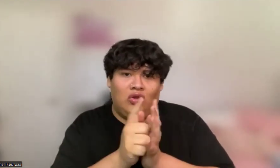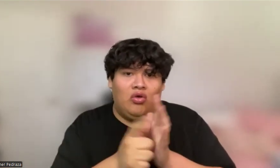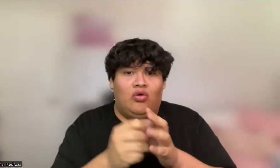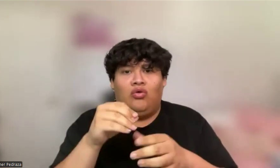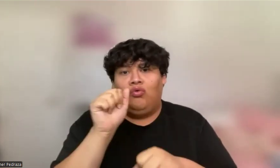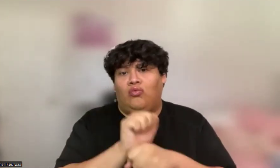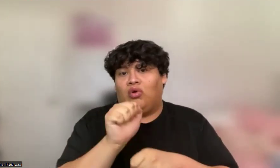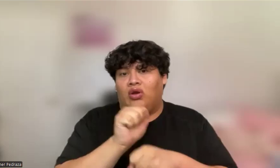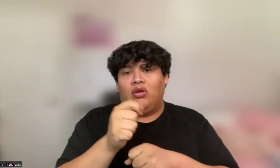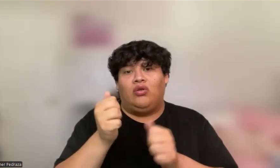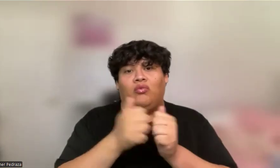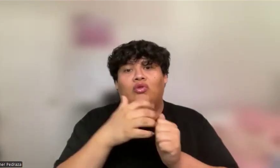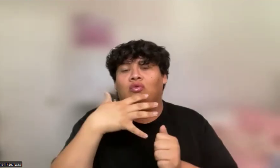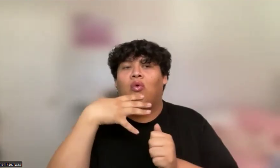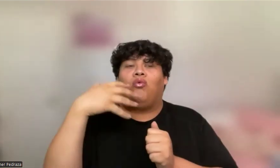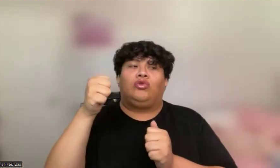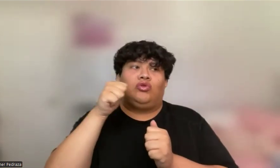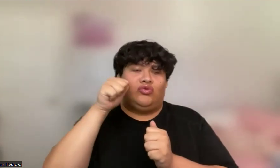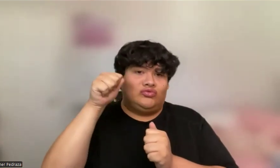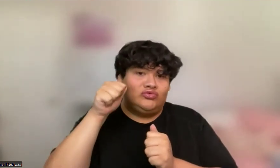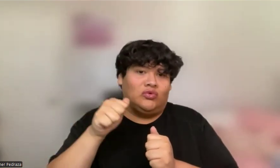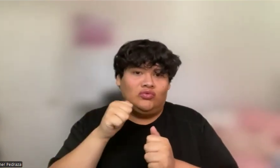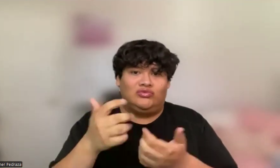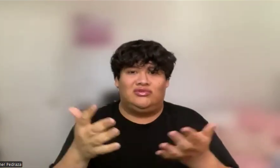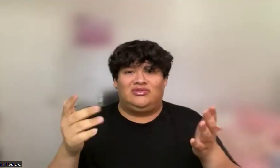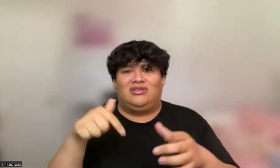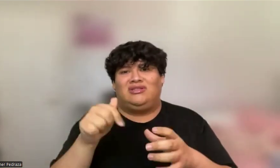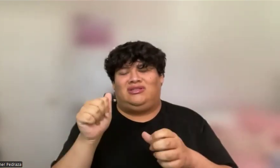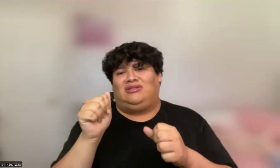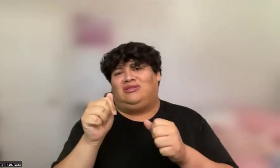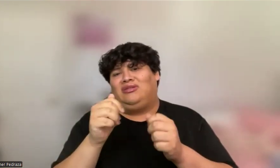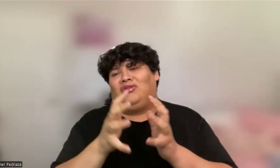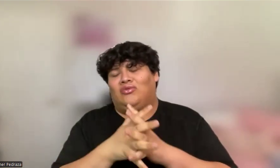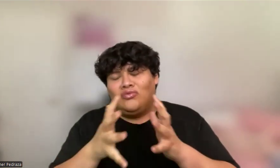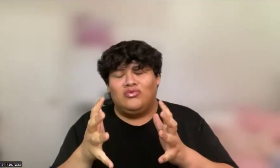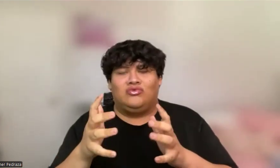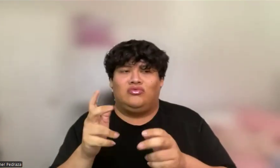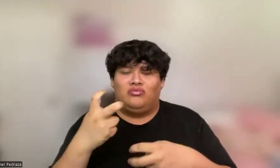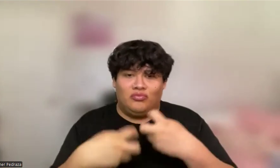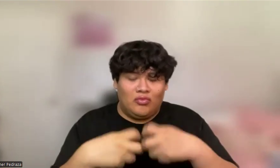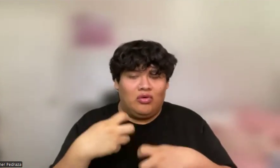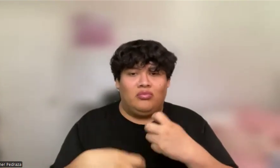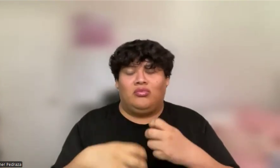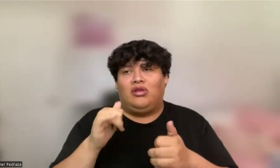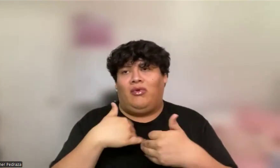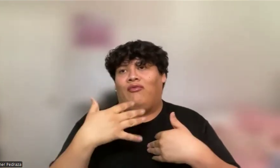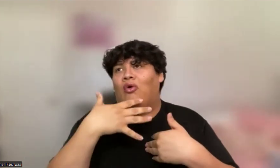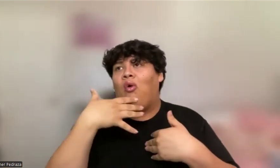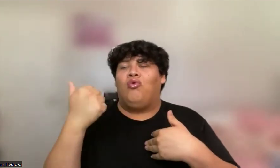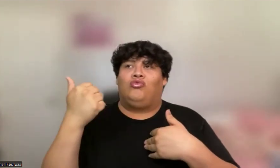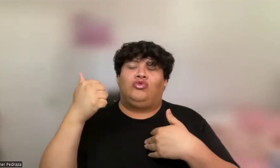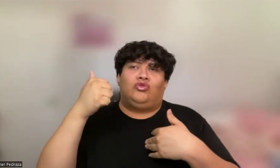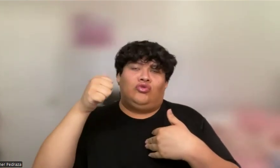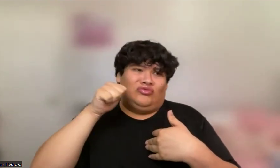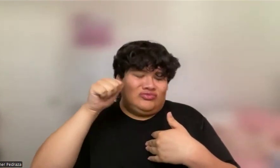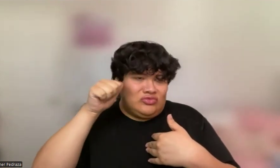working on older adult issues. So, this is a bigger issue as we have a growing older adult population. We